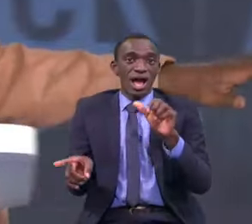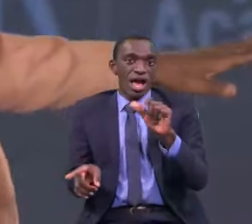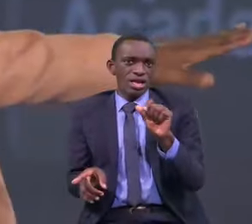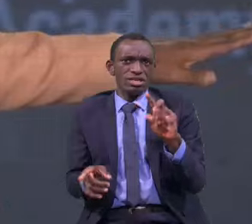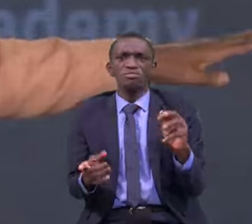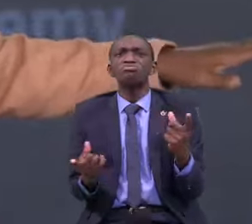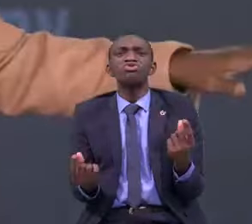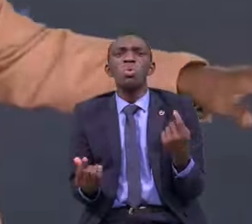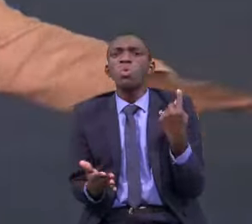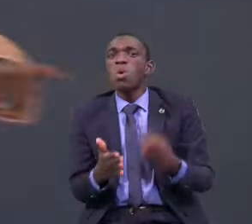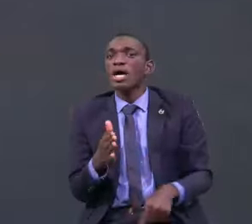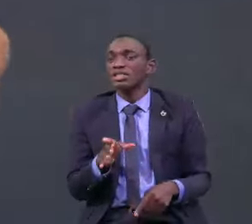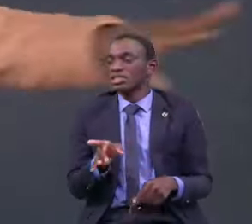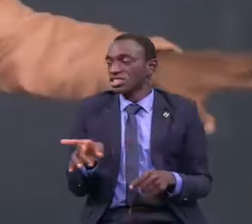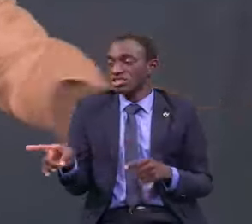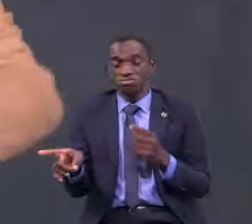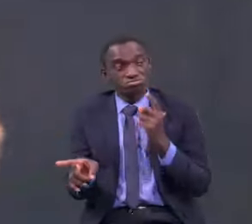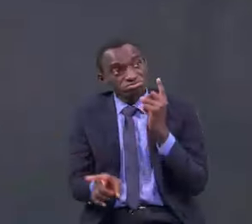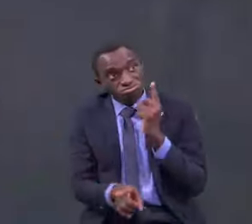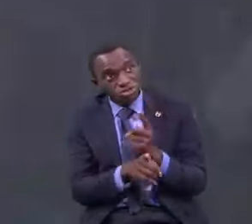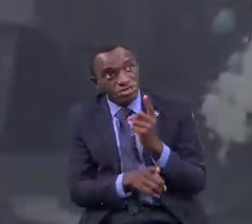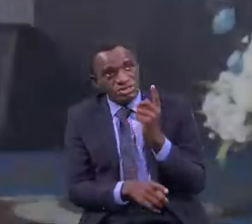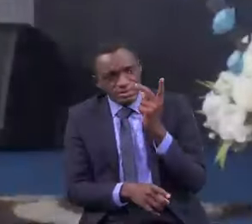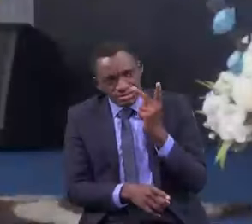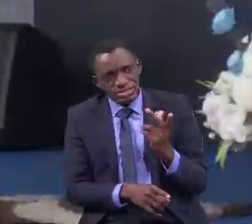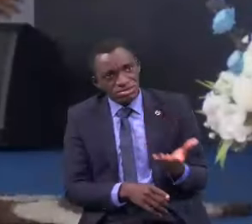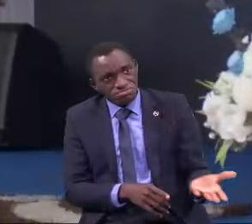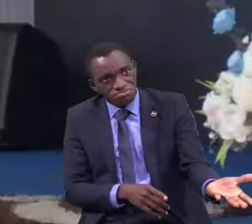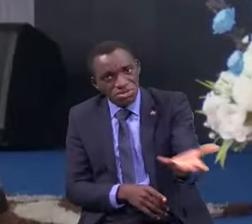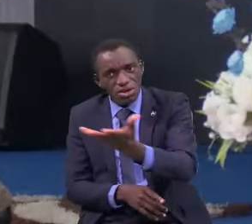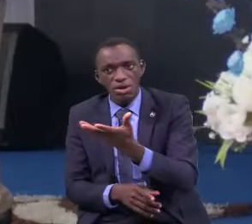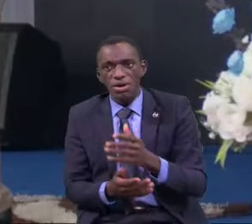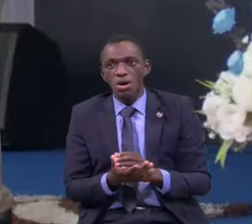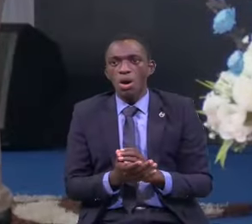See all the provision of the Lord. See.